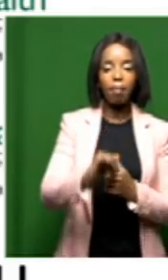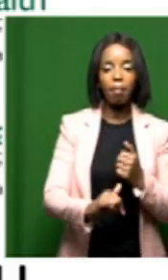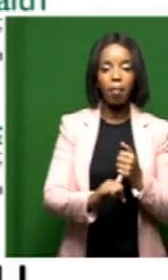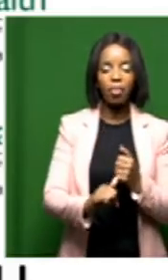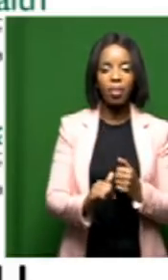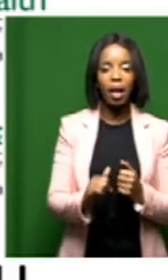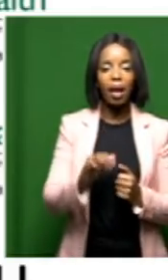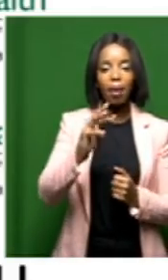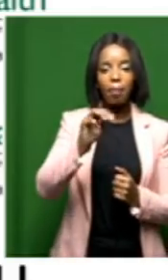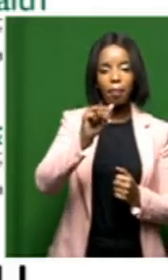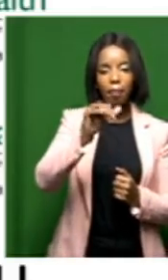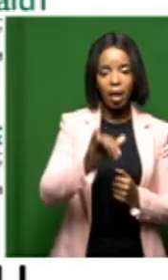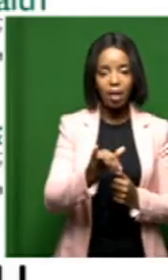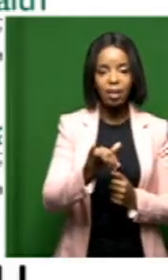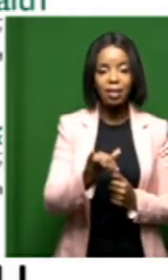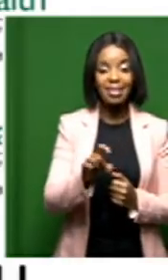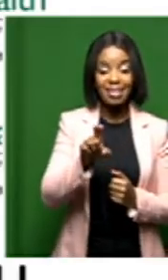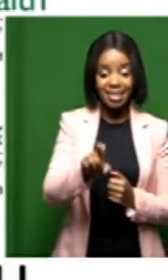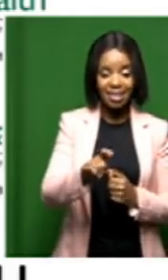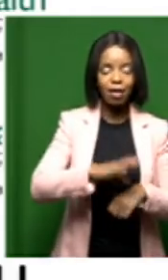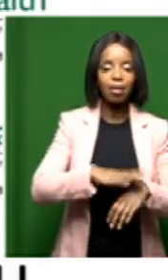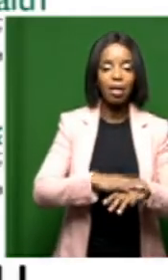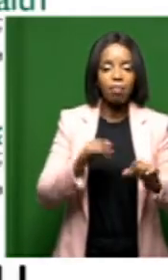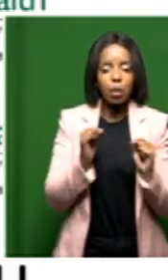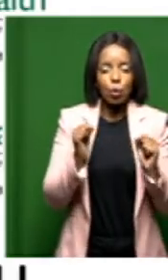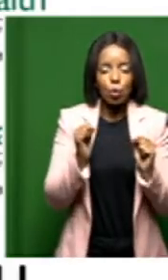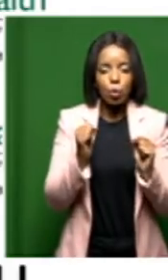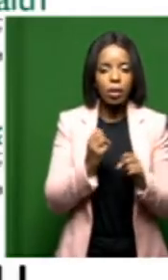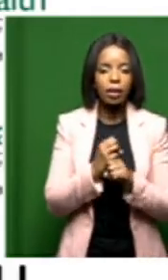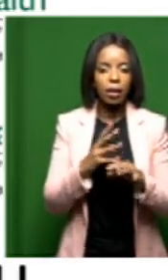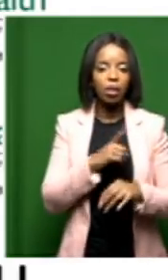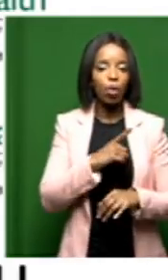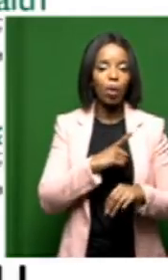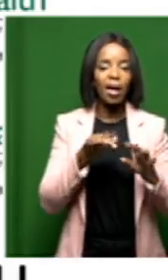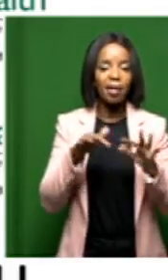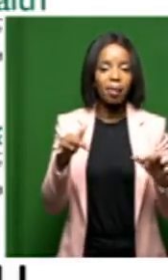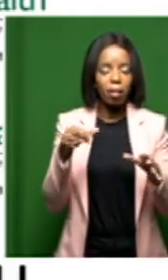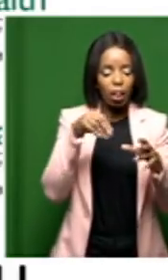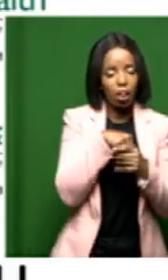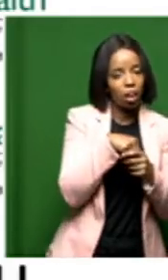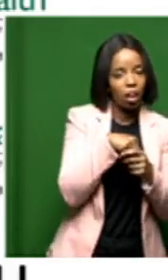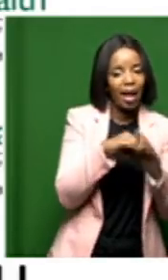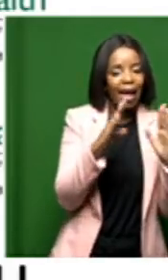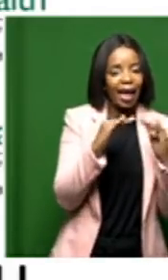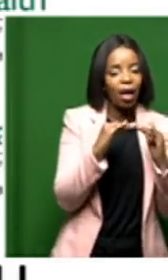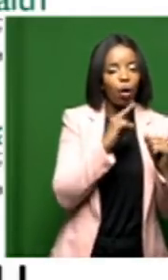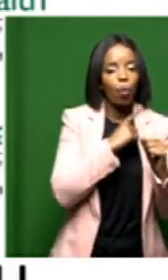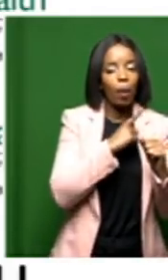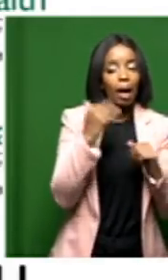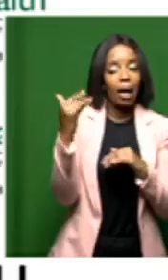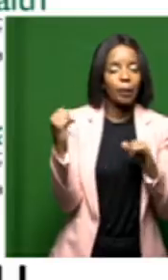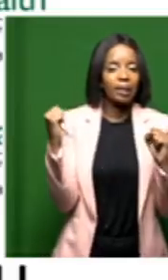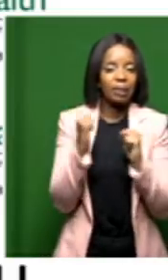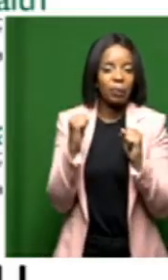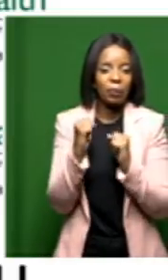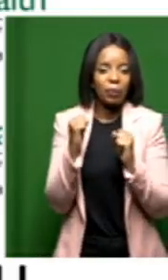starts. That's when people start to congregate indoors because of cold weather. So around that time, when the